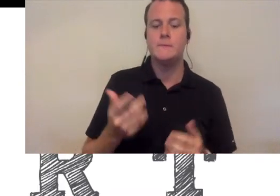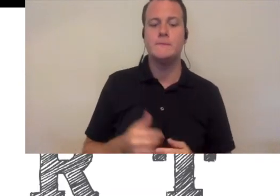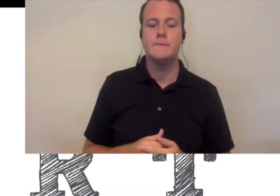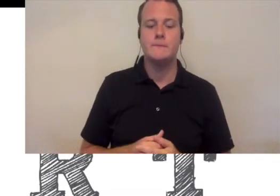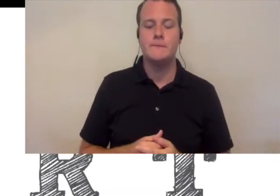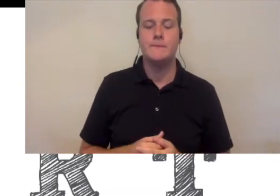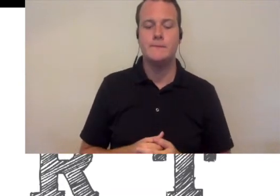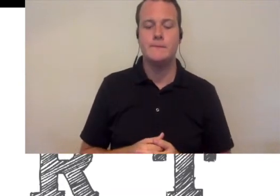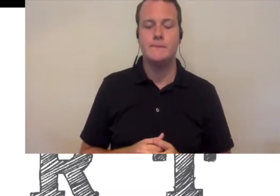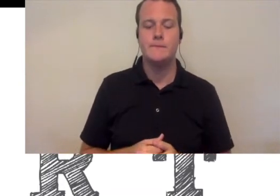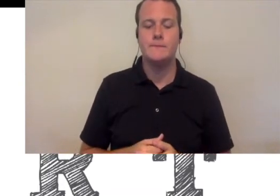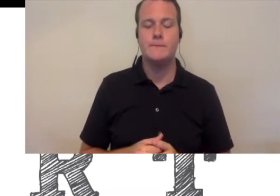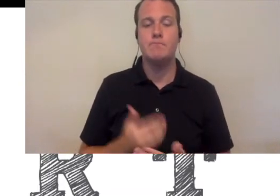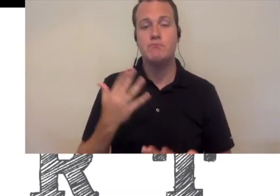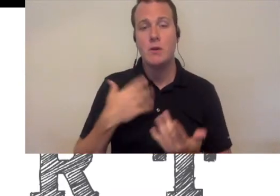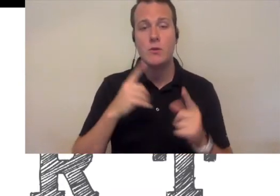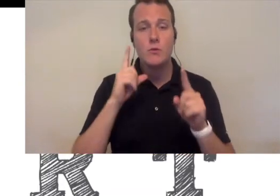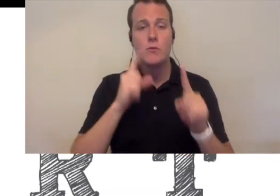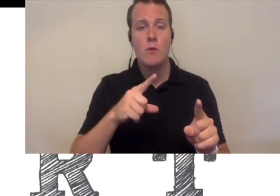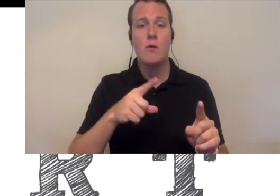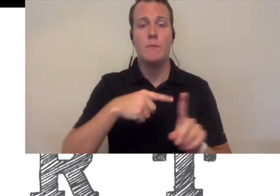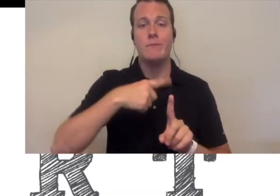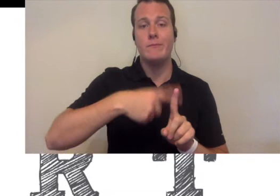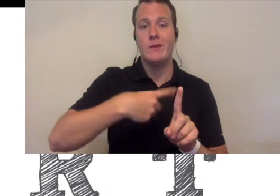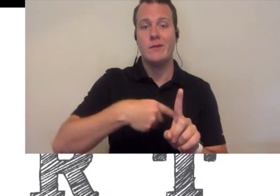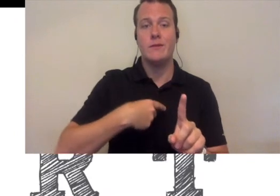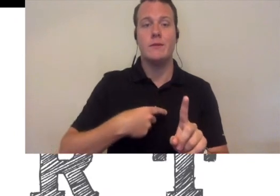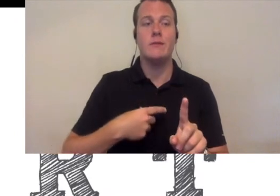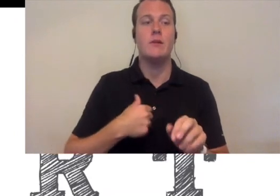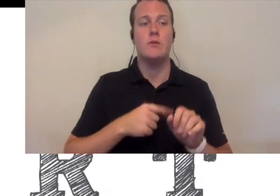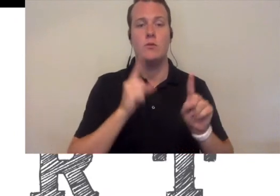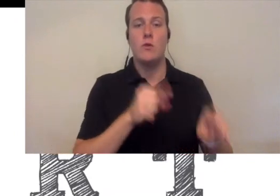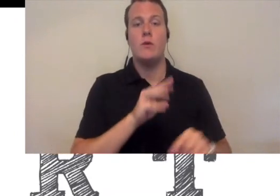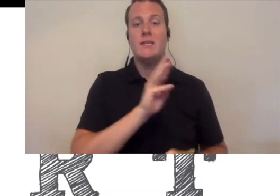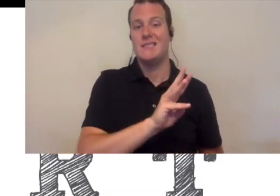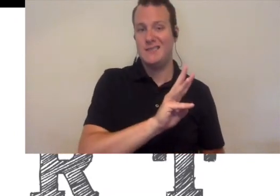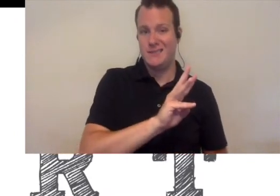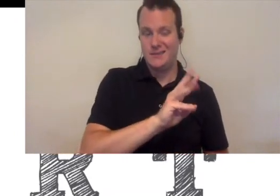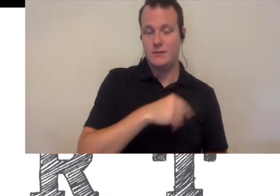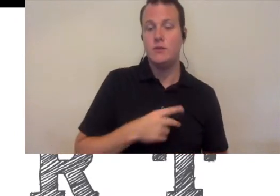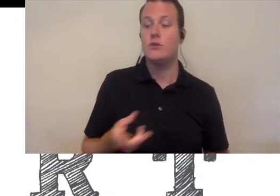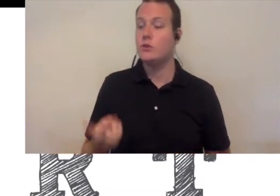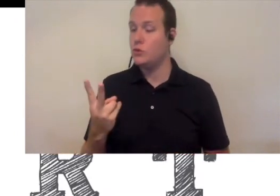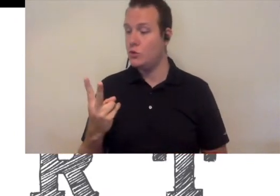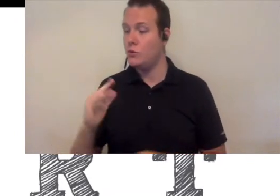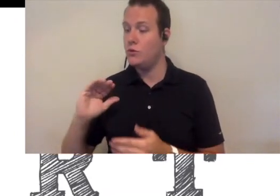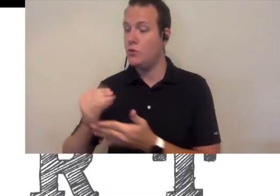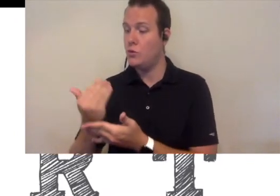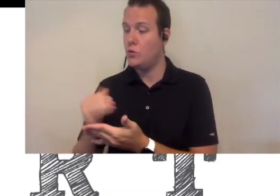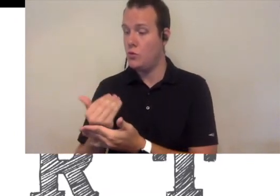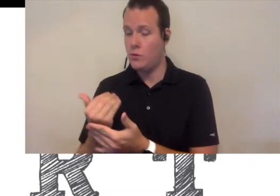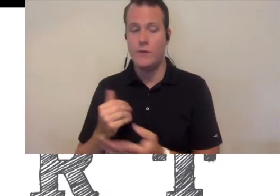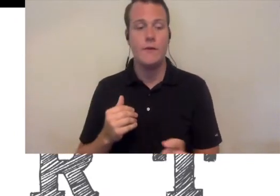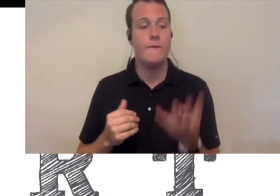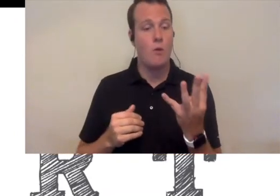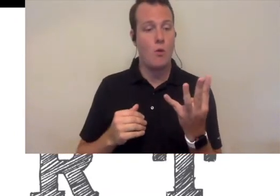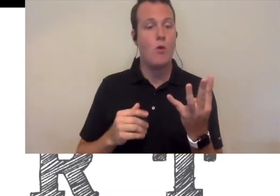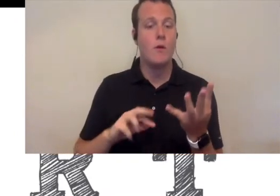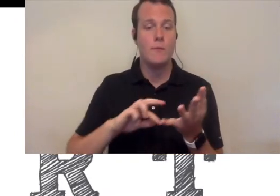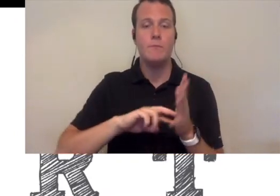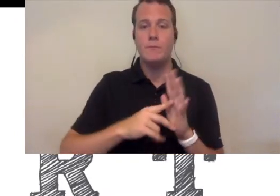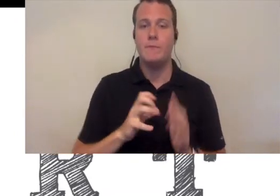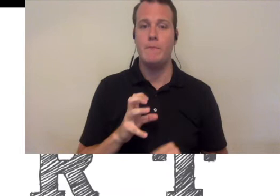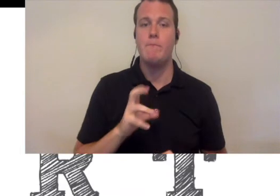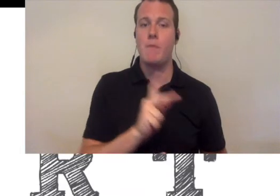basis 6 offices. 2 will be new offices and 4 will be return visits to